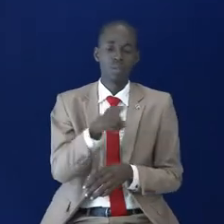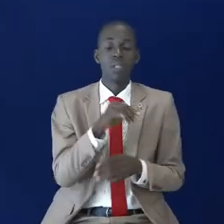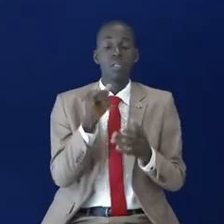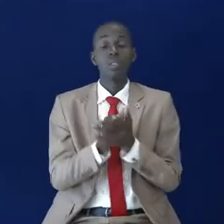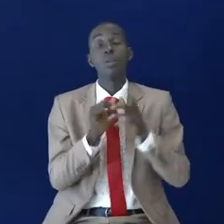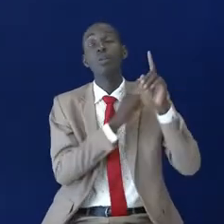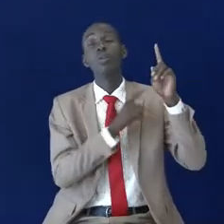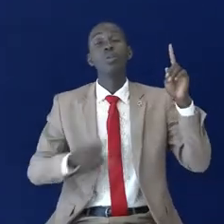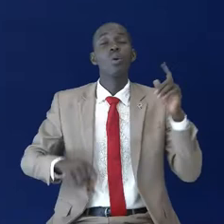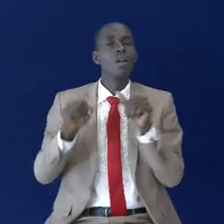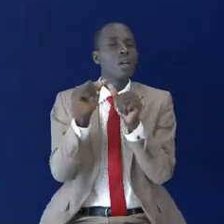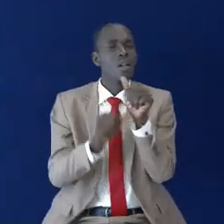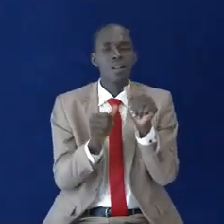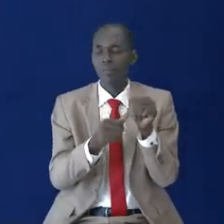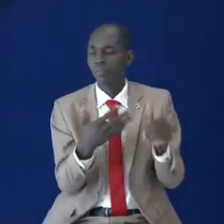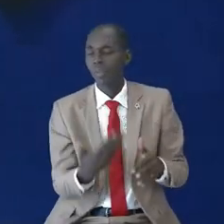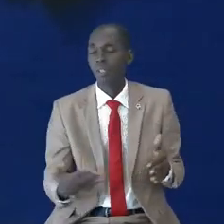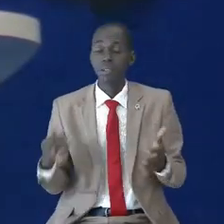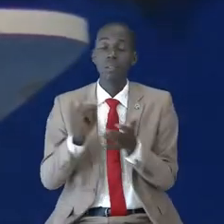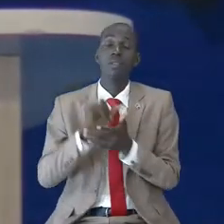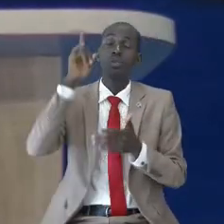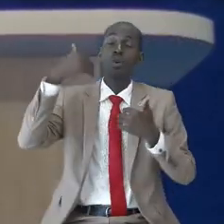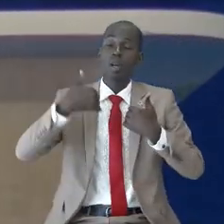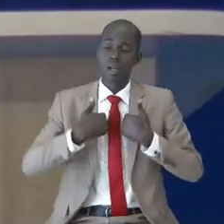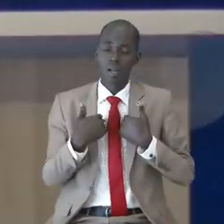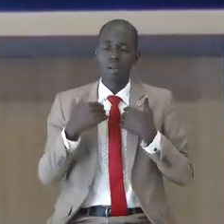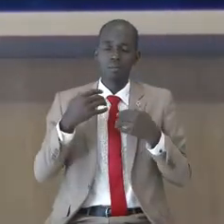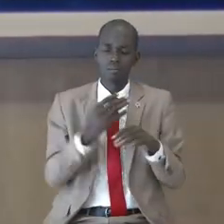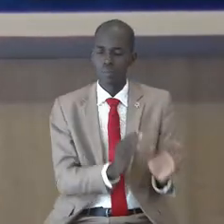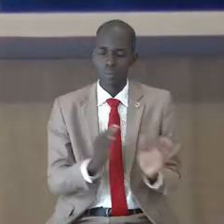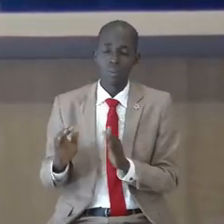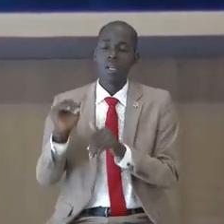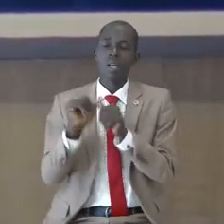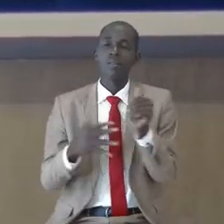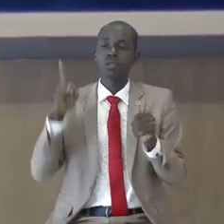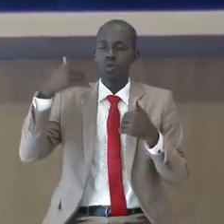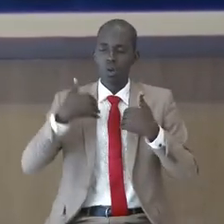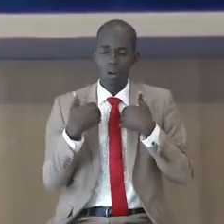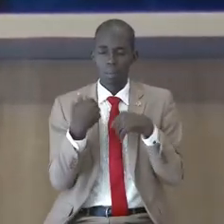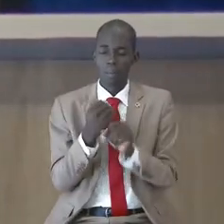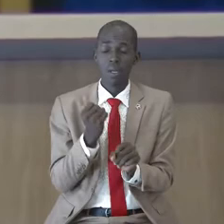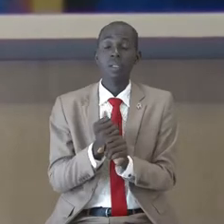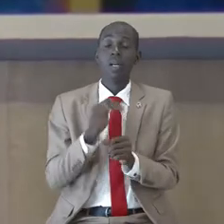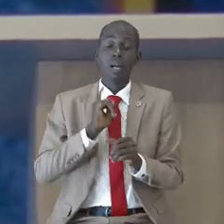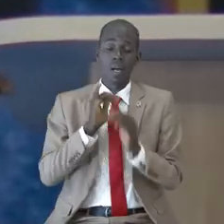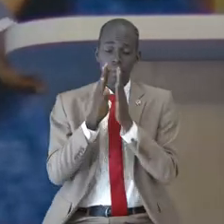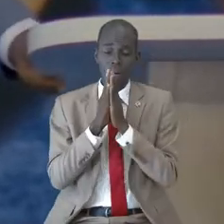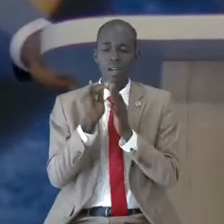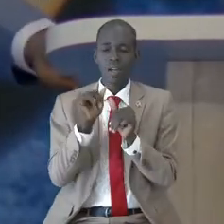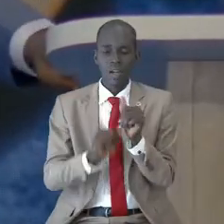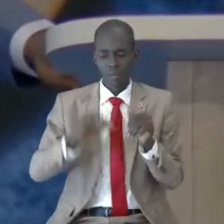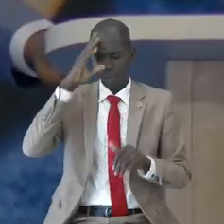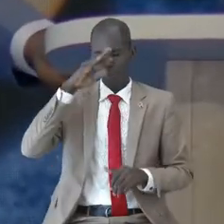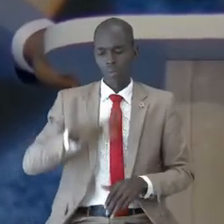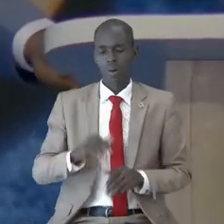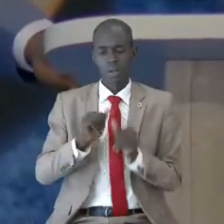Lord, everything you have ordained, everything you have planned, I pray every boy,